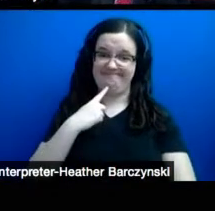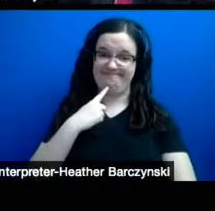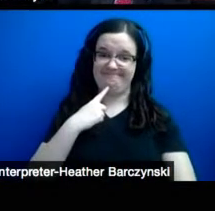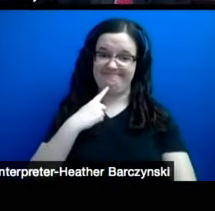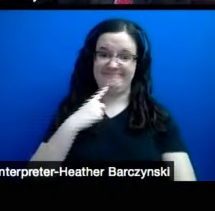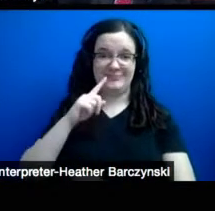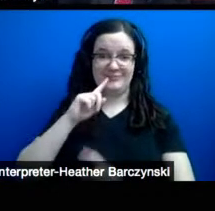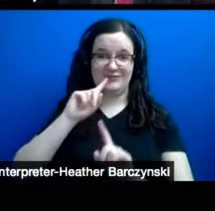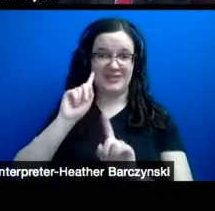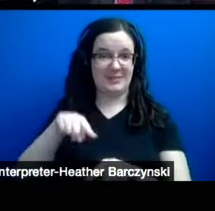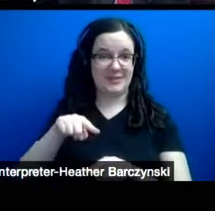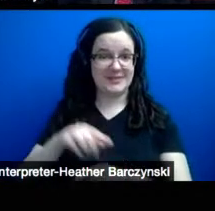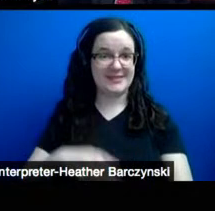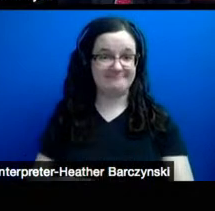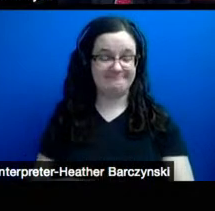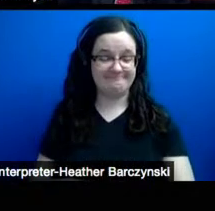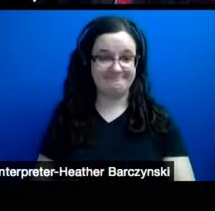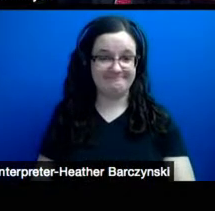response.